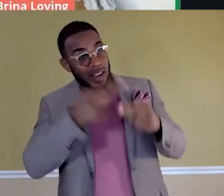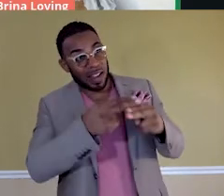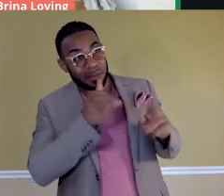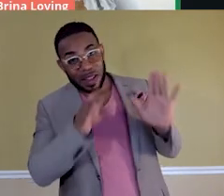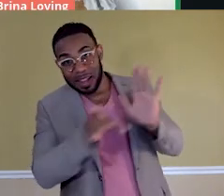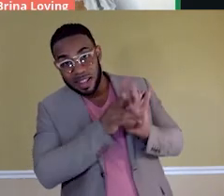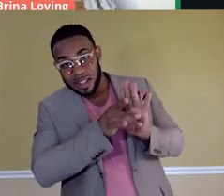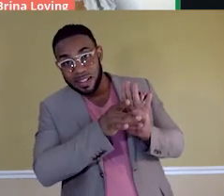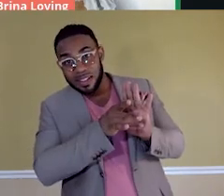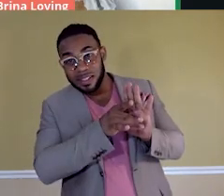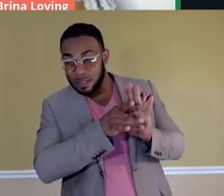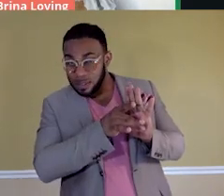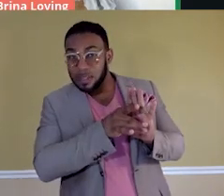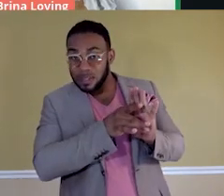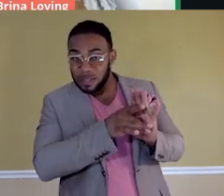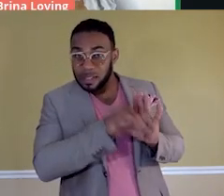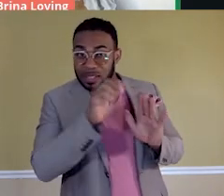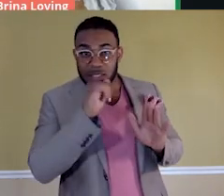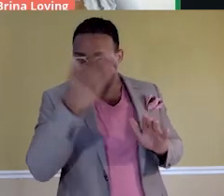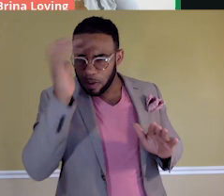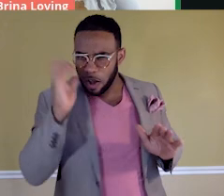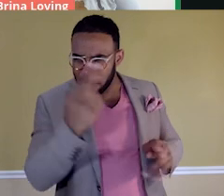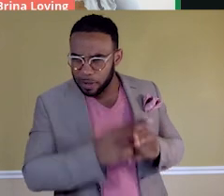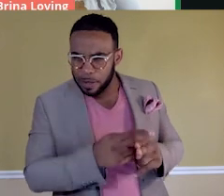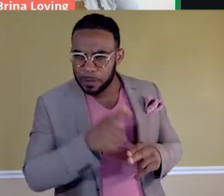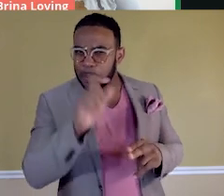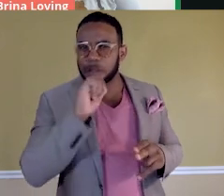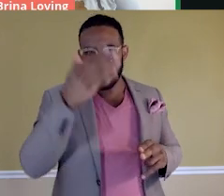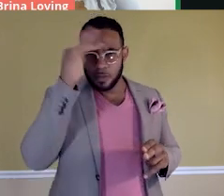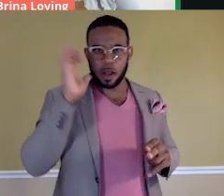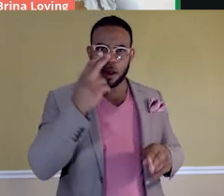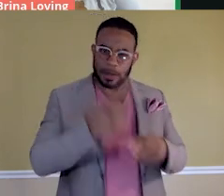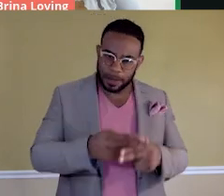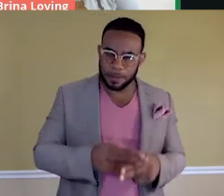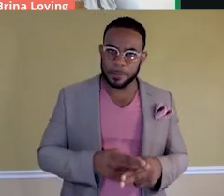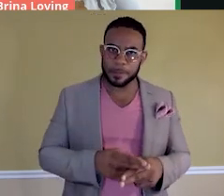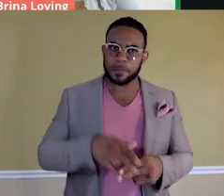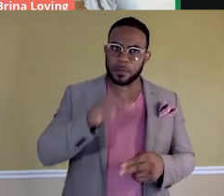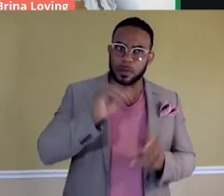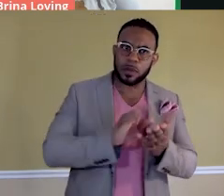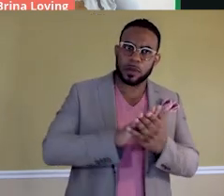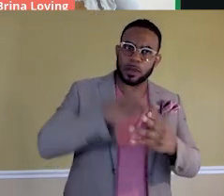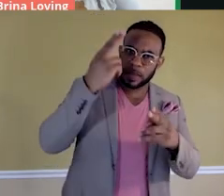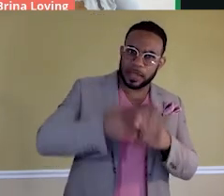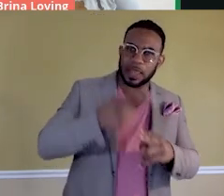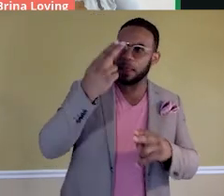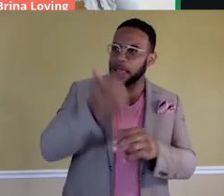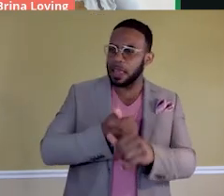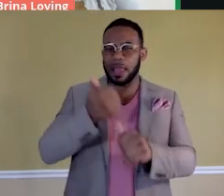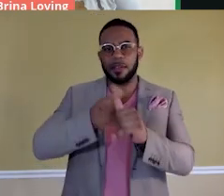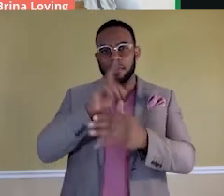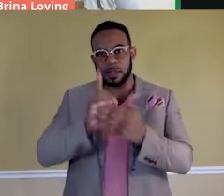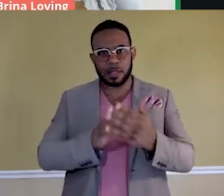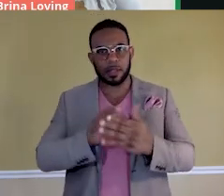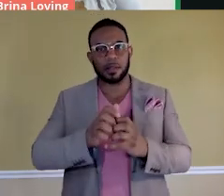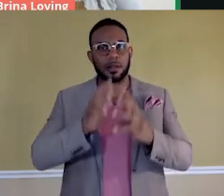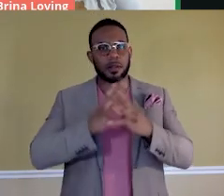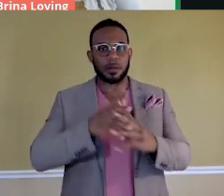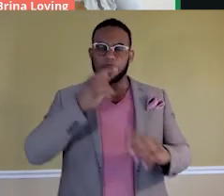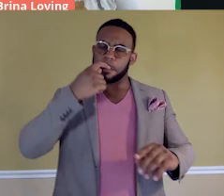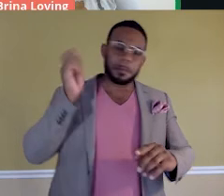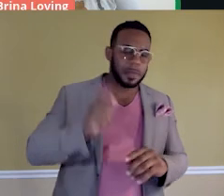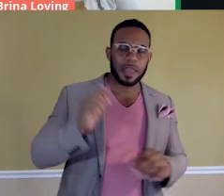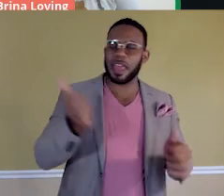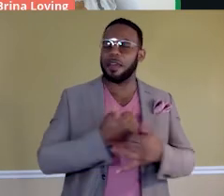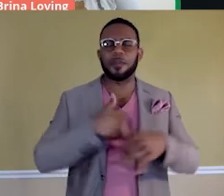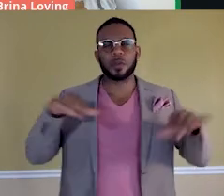names are not there. They should not forget our names. They must not forget our names. We must put our names to every design we build. We must put our names to